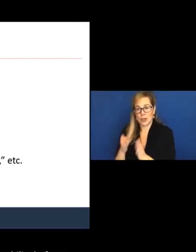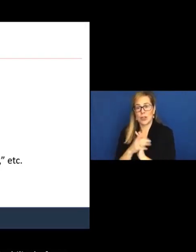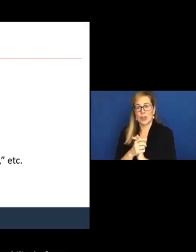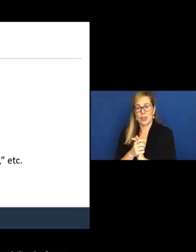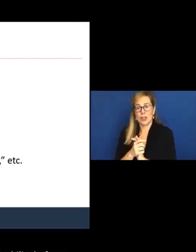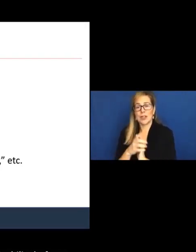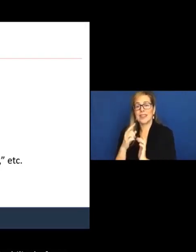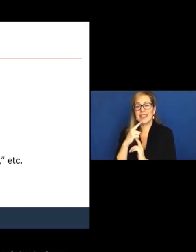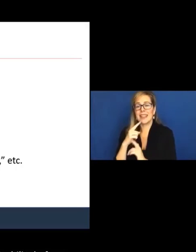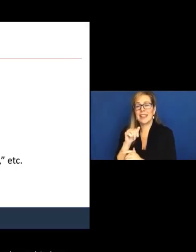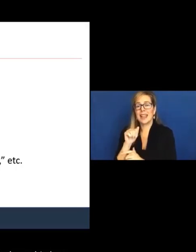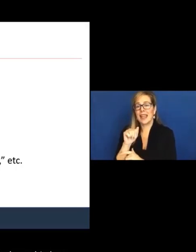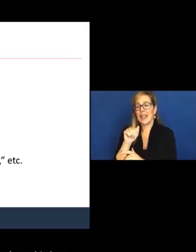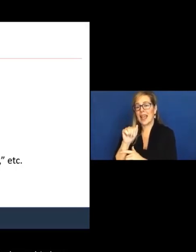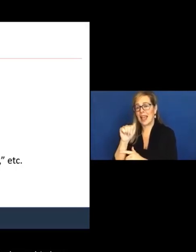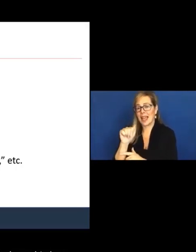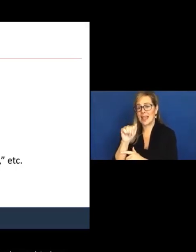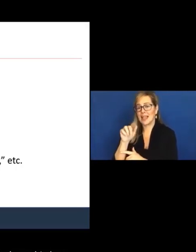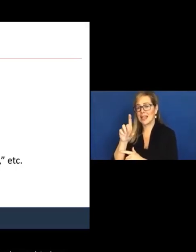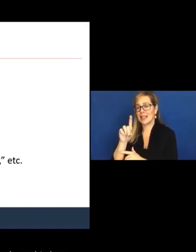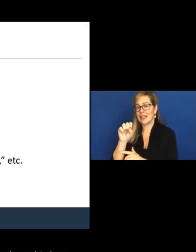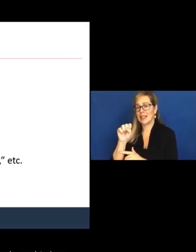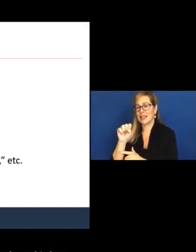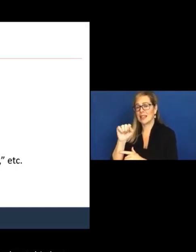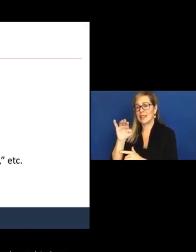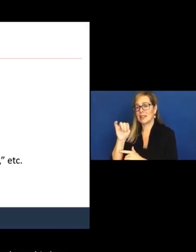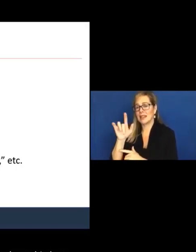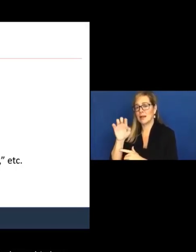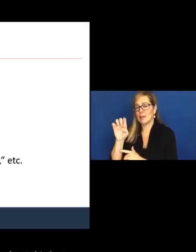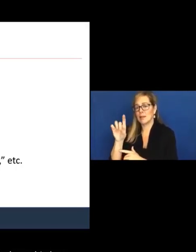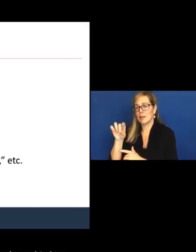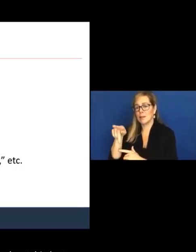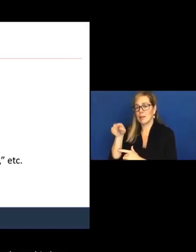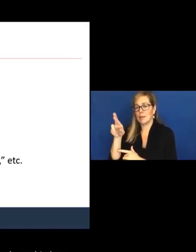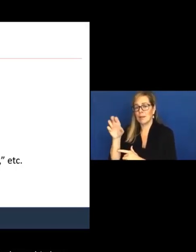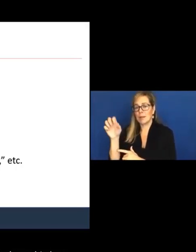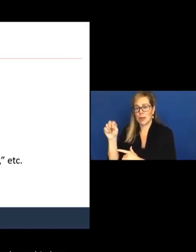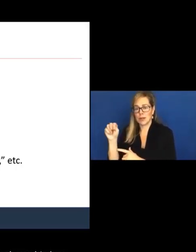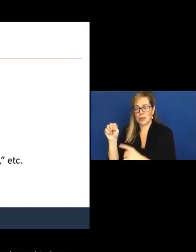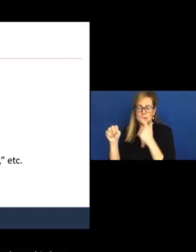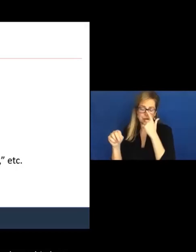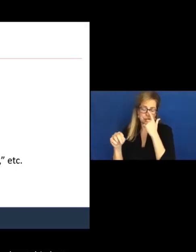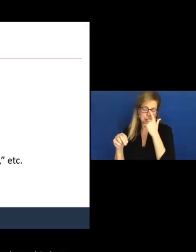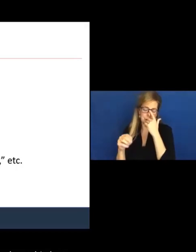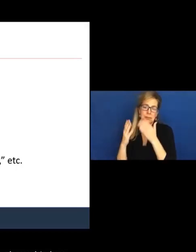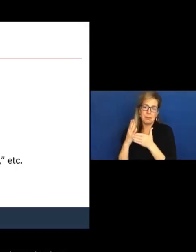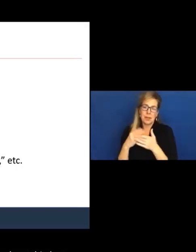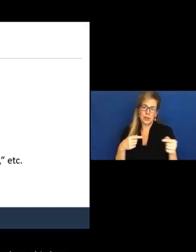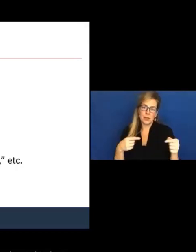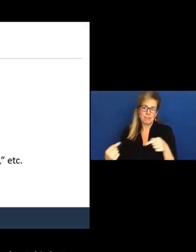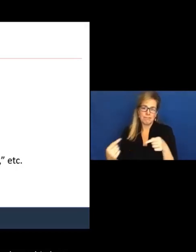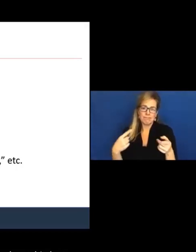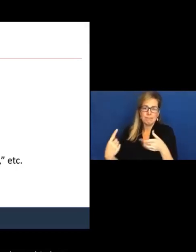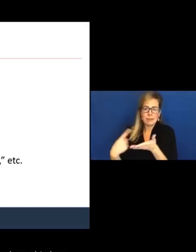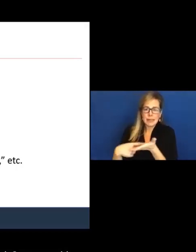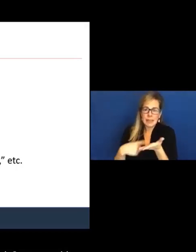disabled person. And there is debate about this, but generally speaking, person